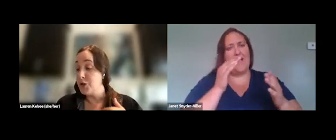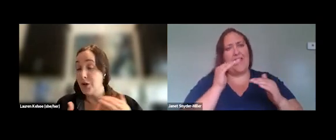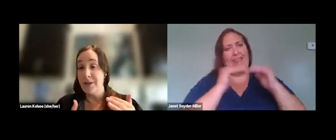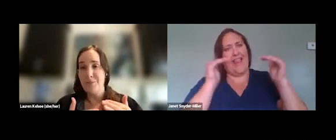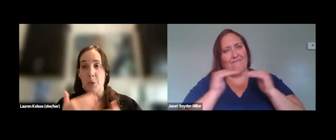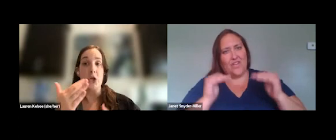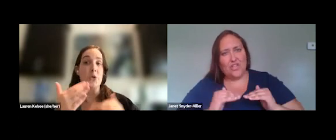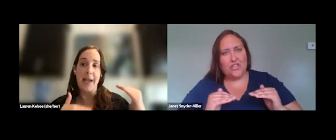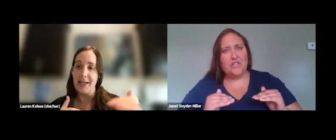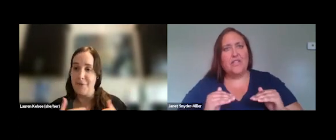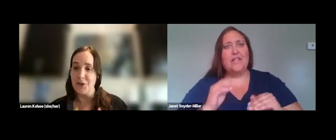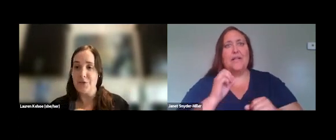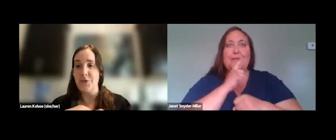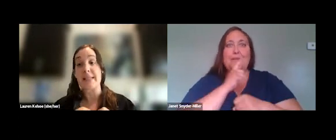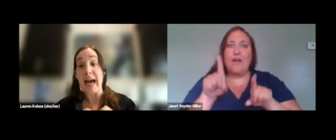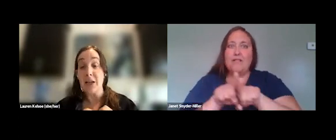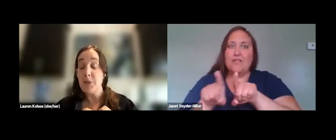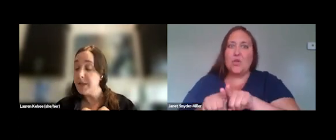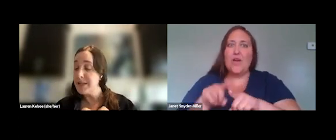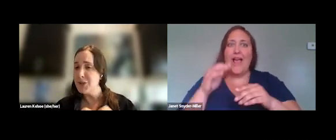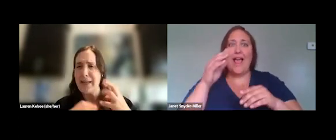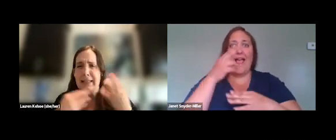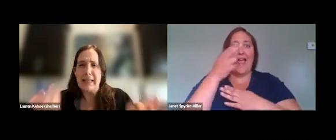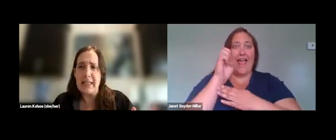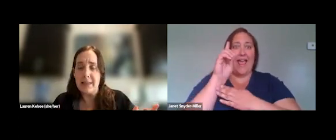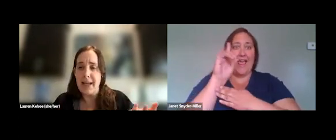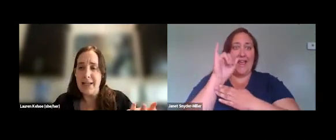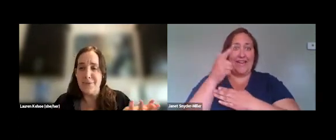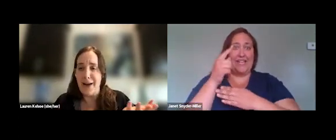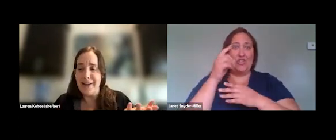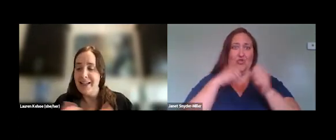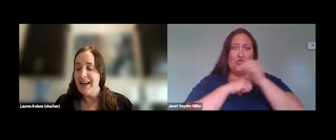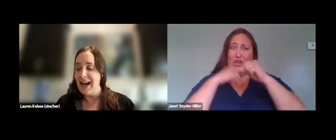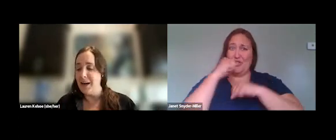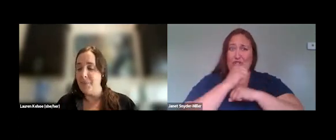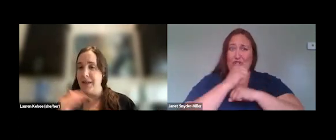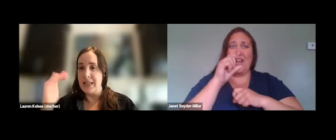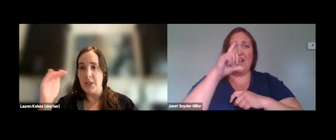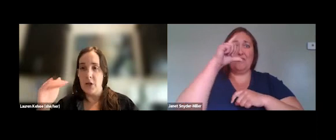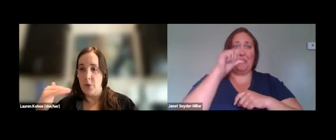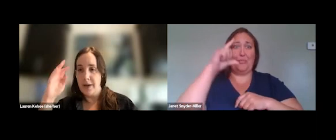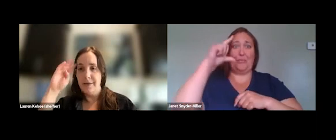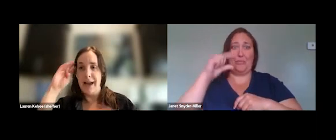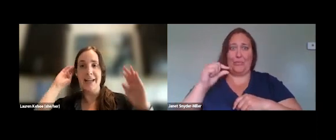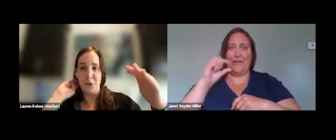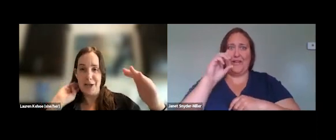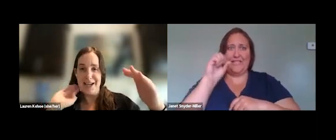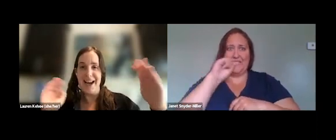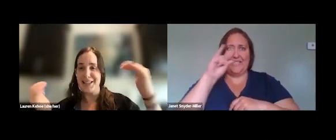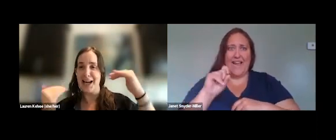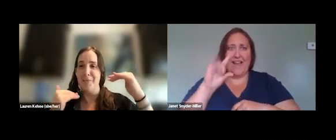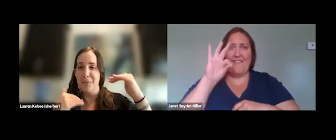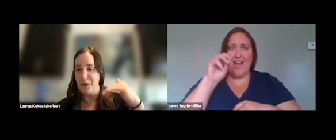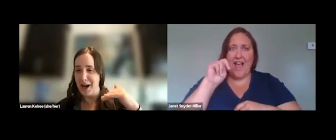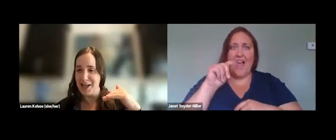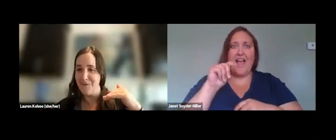had to ensure that they weren't using heading levels for style purposes, right? Because they liked the size and font. They needed to know that heading 3 has